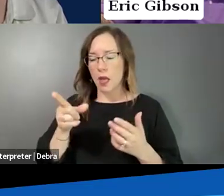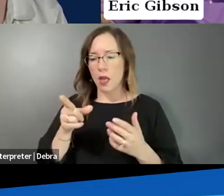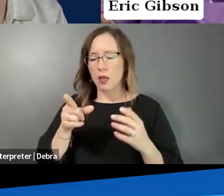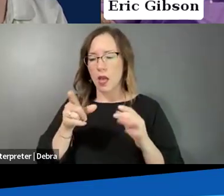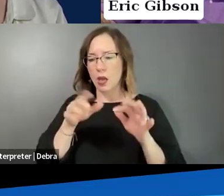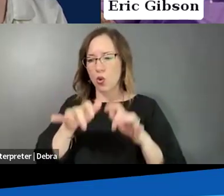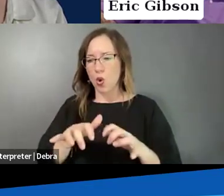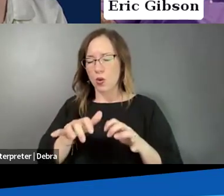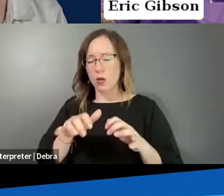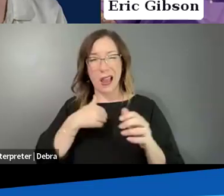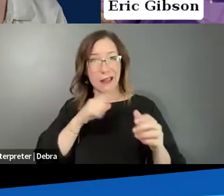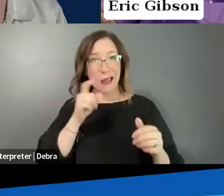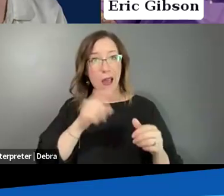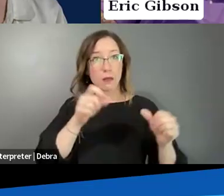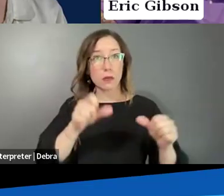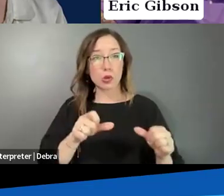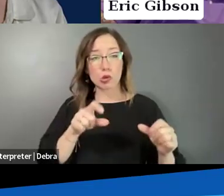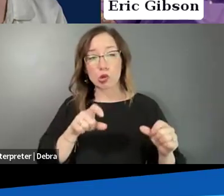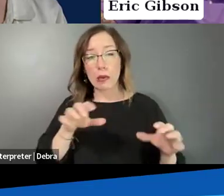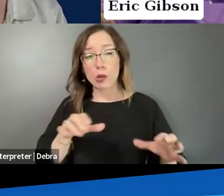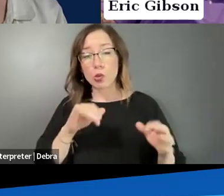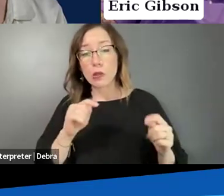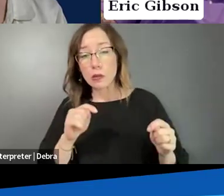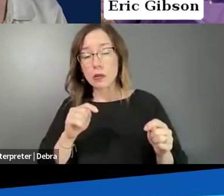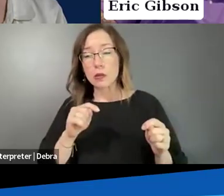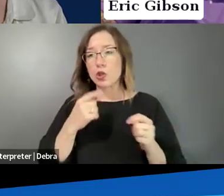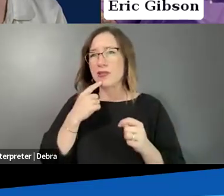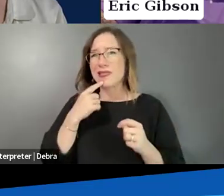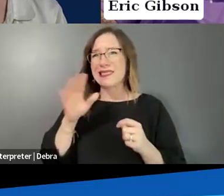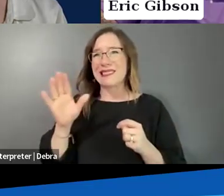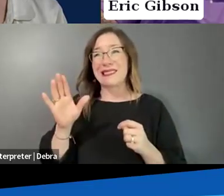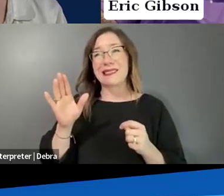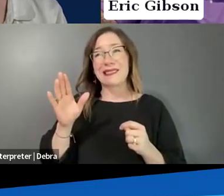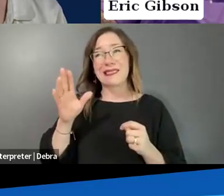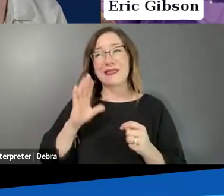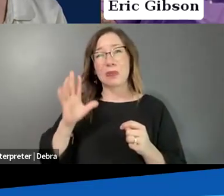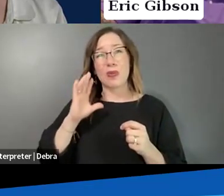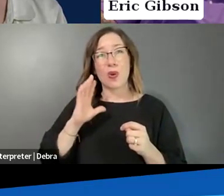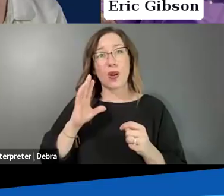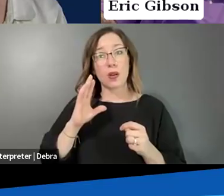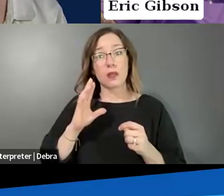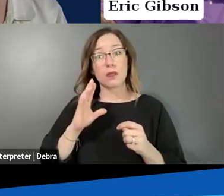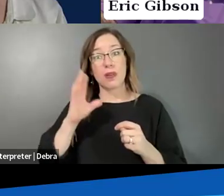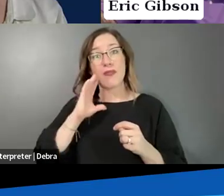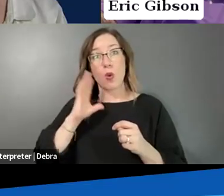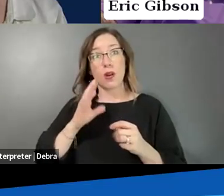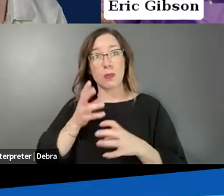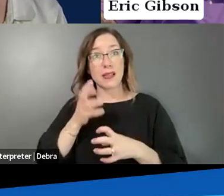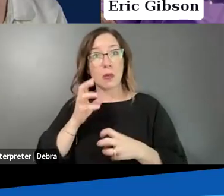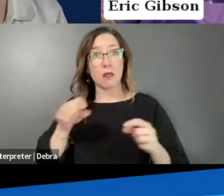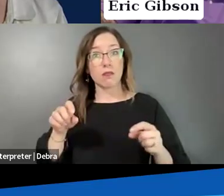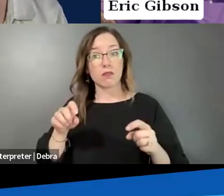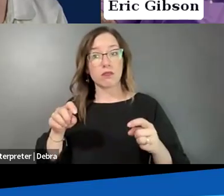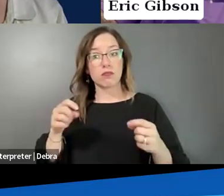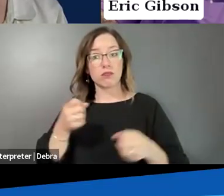my post when I asked about, like, should I get this? Or she was just like, you know, I got that before my spinal cord injury, and